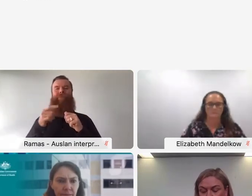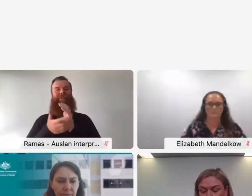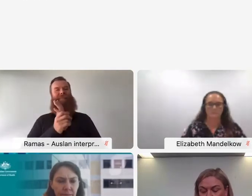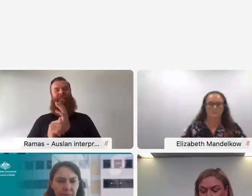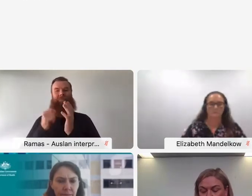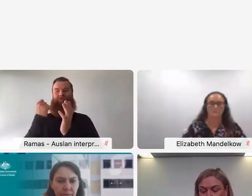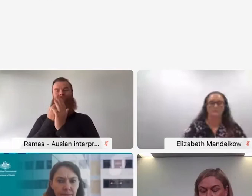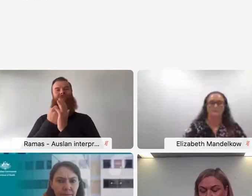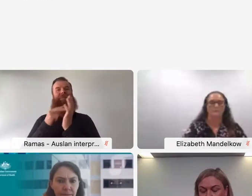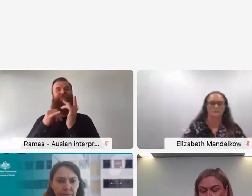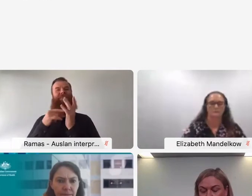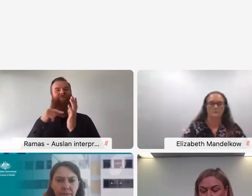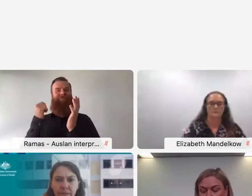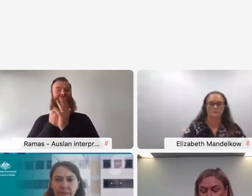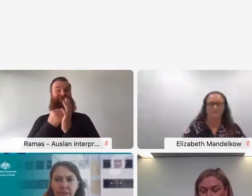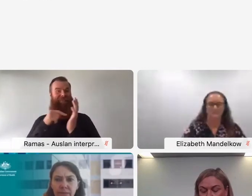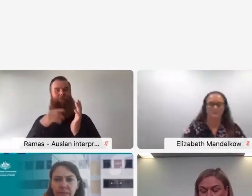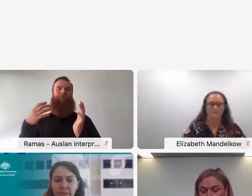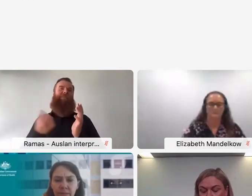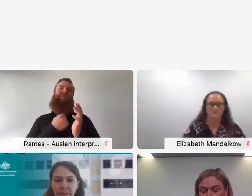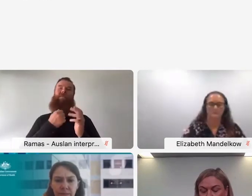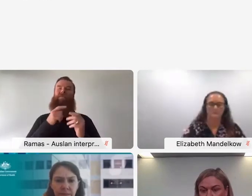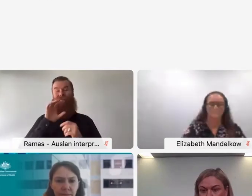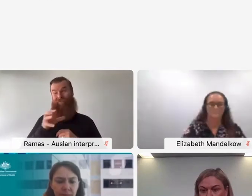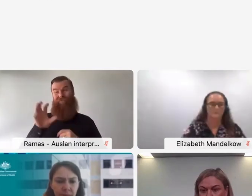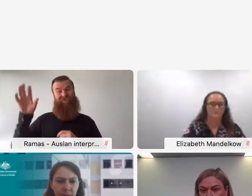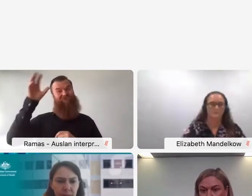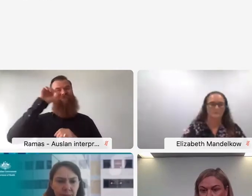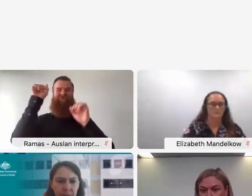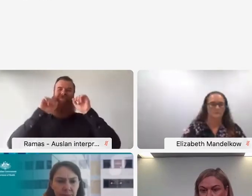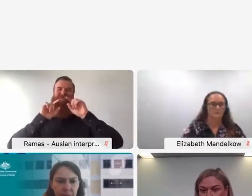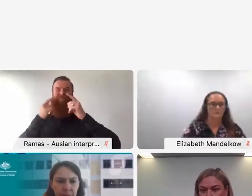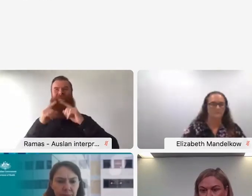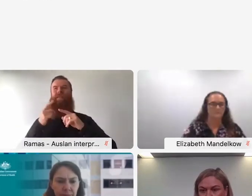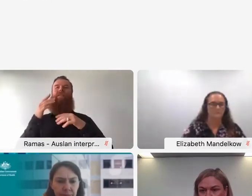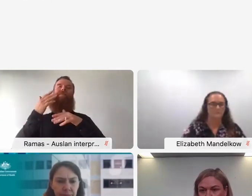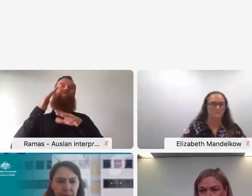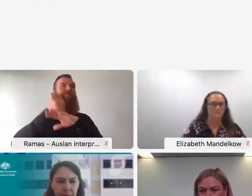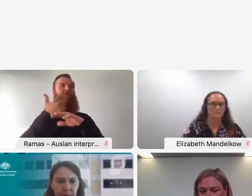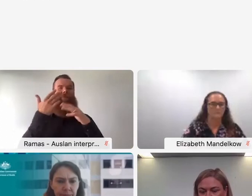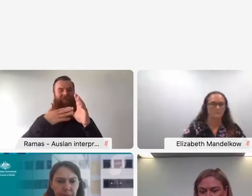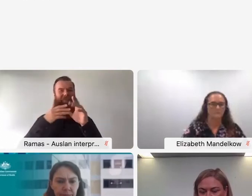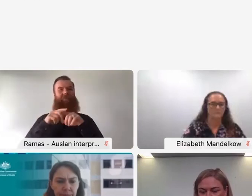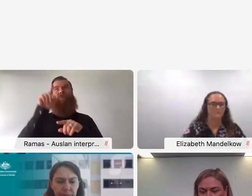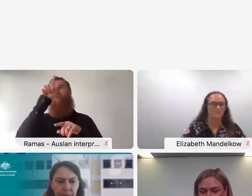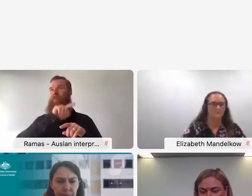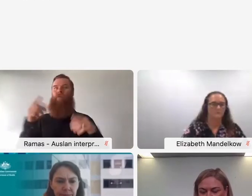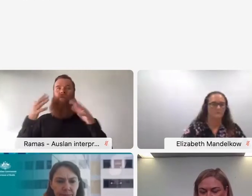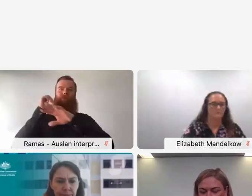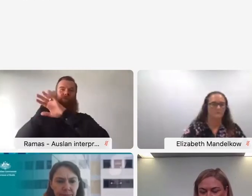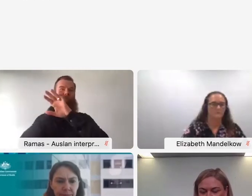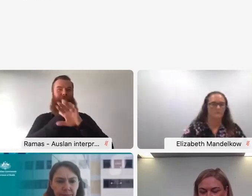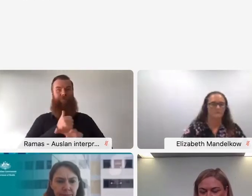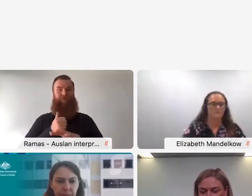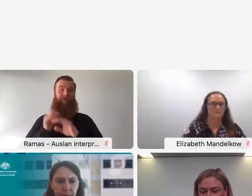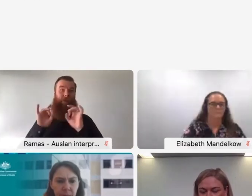of regions, depending on your where you're located in Australia, there are different visa options